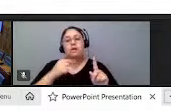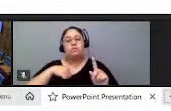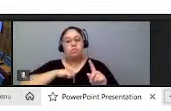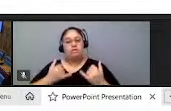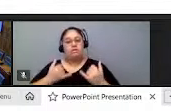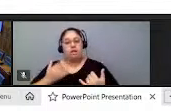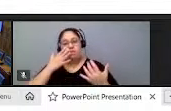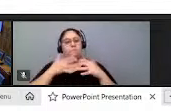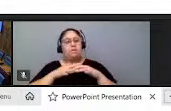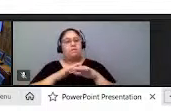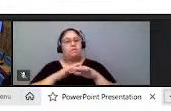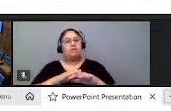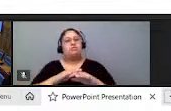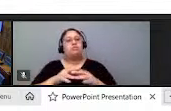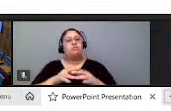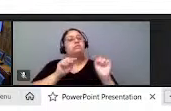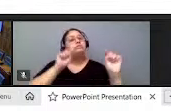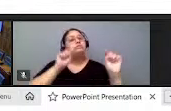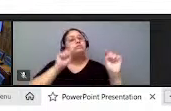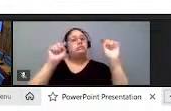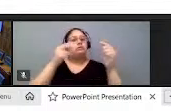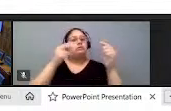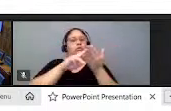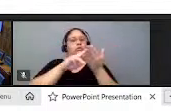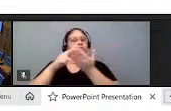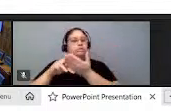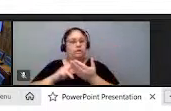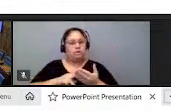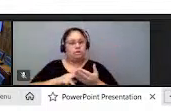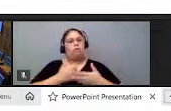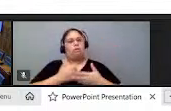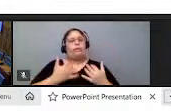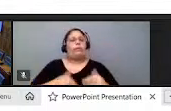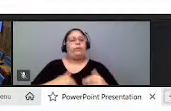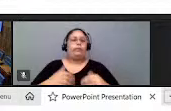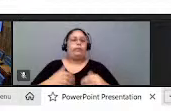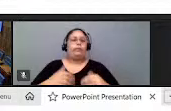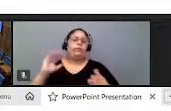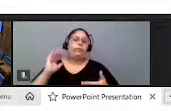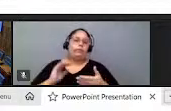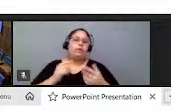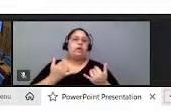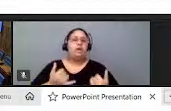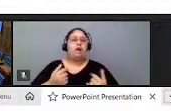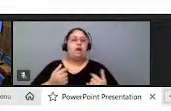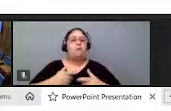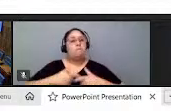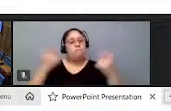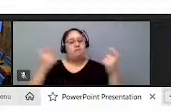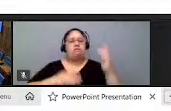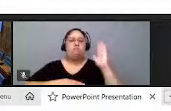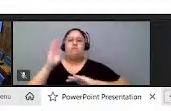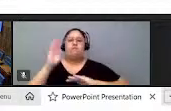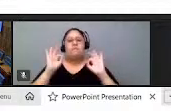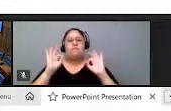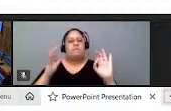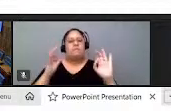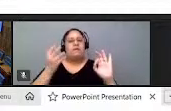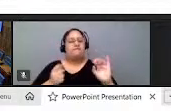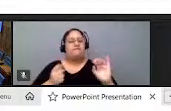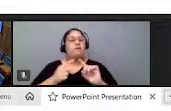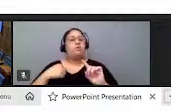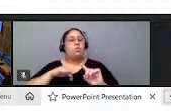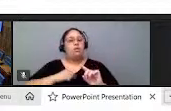the Ops contract um has really assisted us there is a very big Improvement uh we are coming